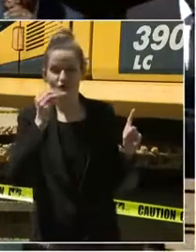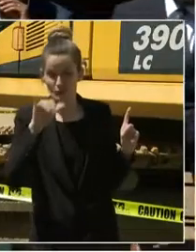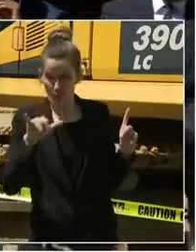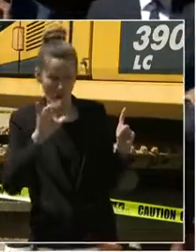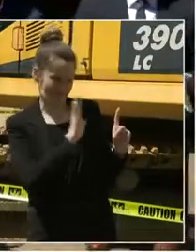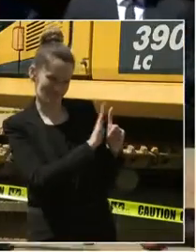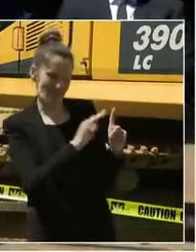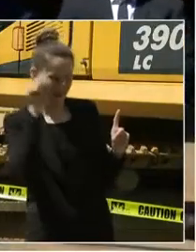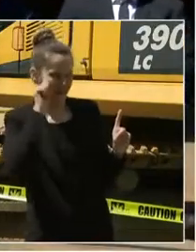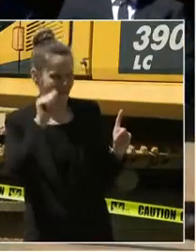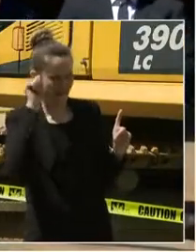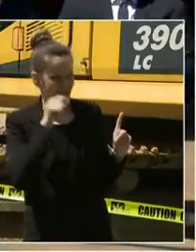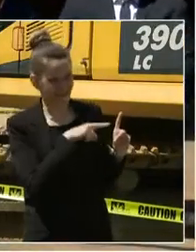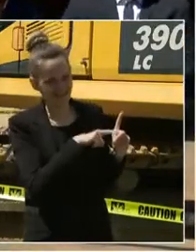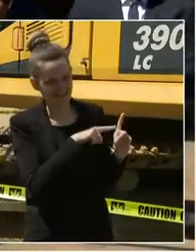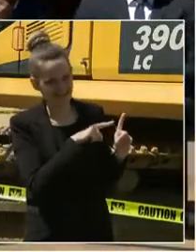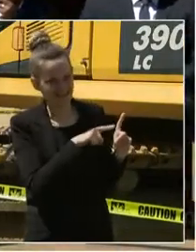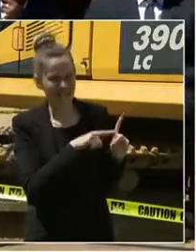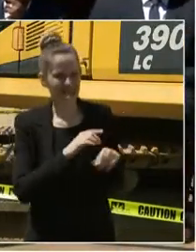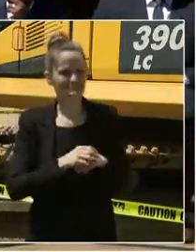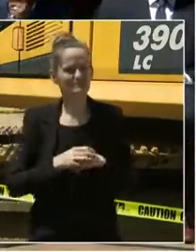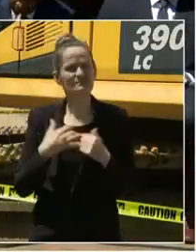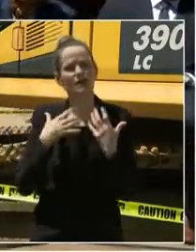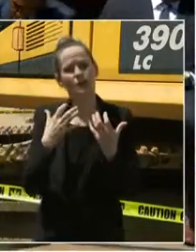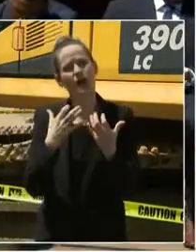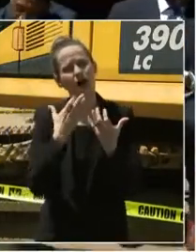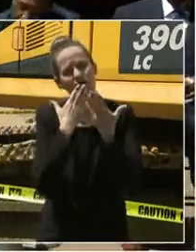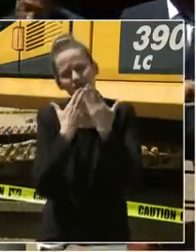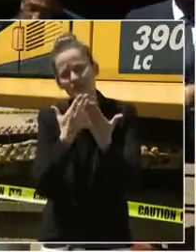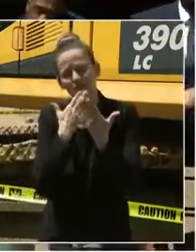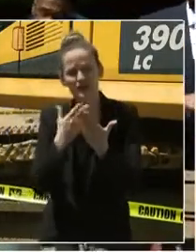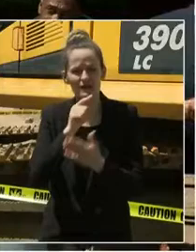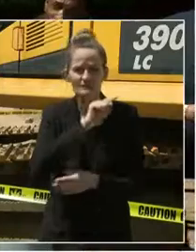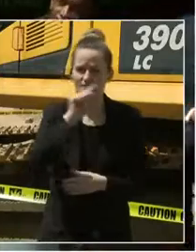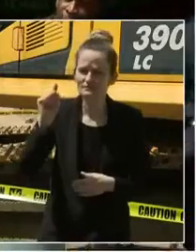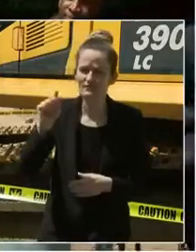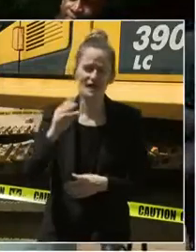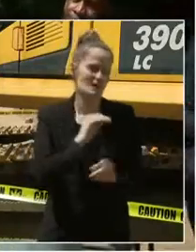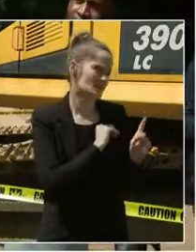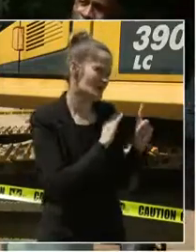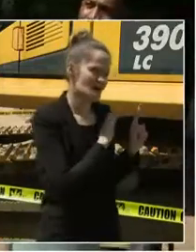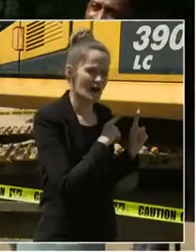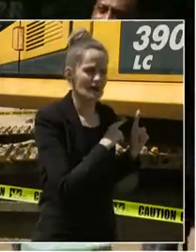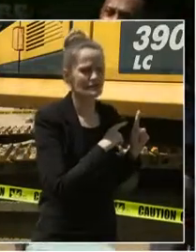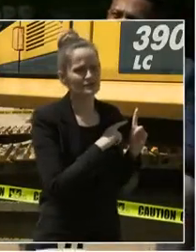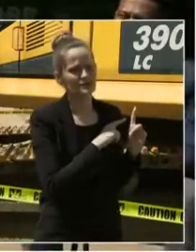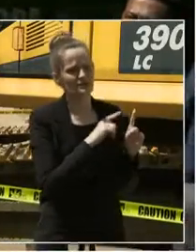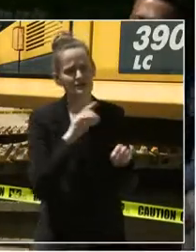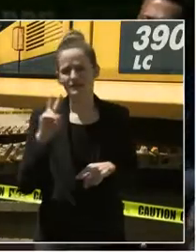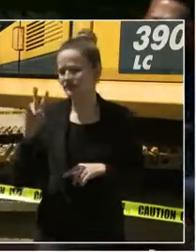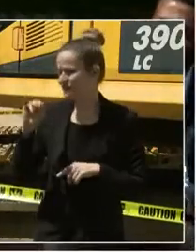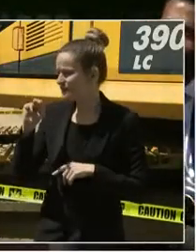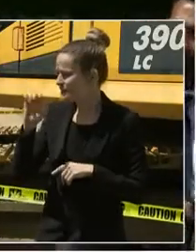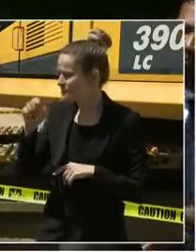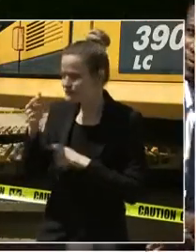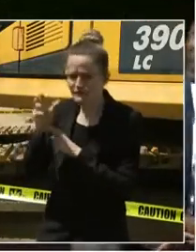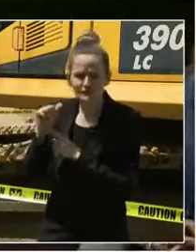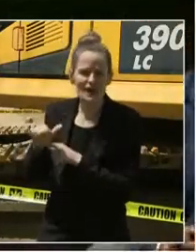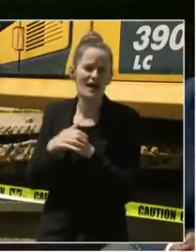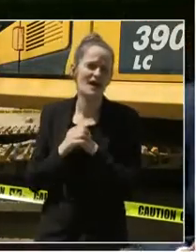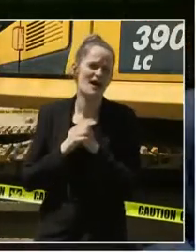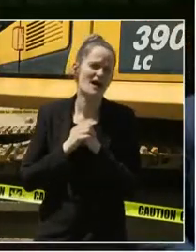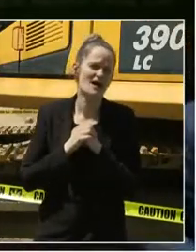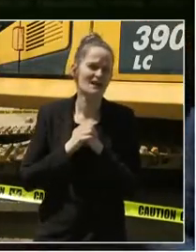I'd like to thank everyone, Mayor Bowser, Vince Gray, who has been working with our family